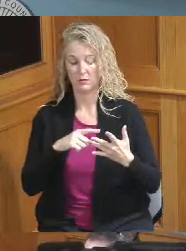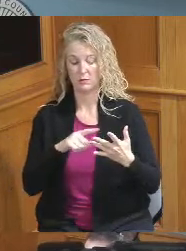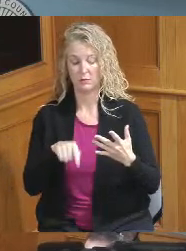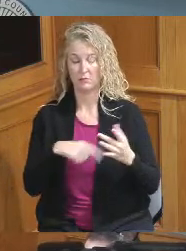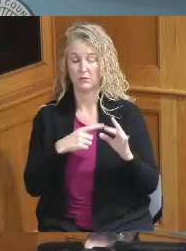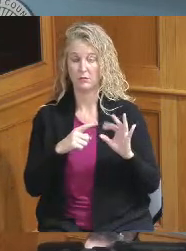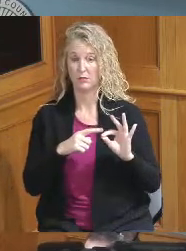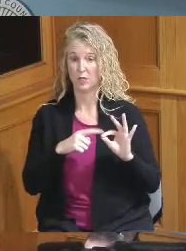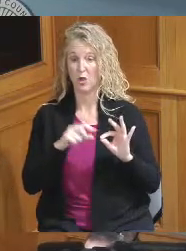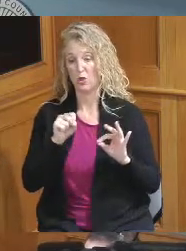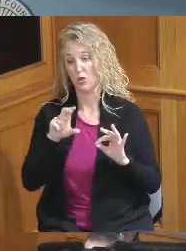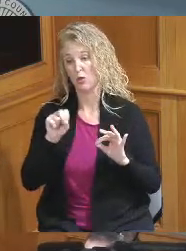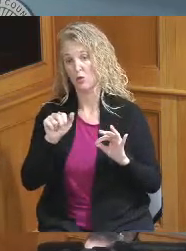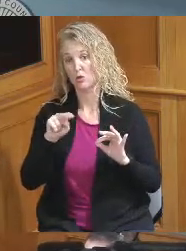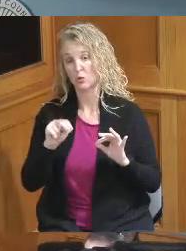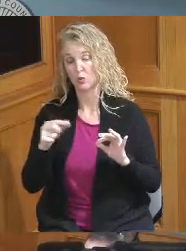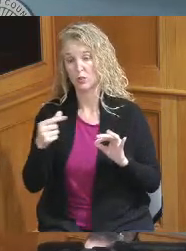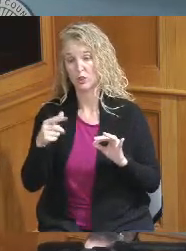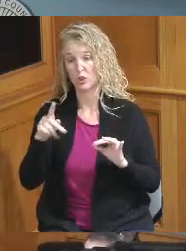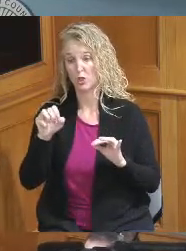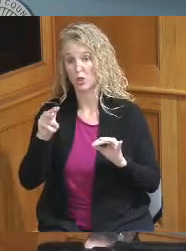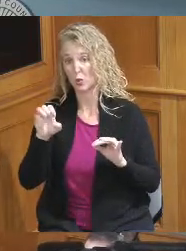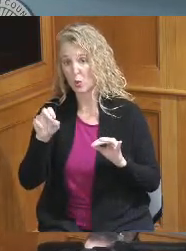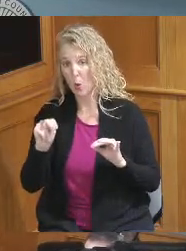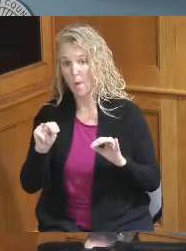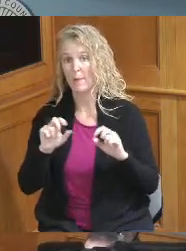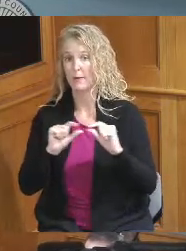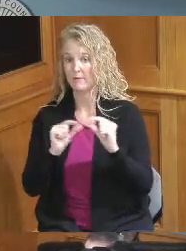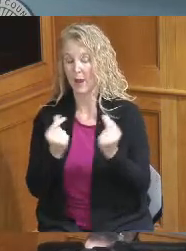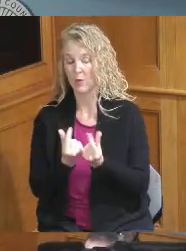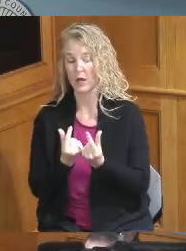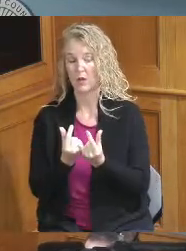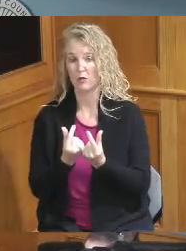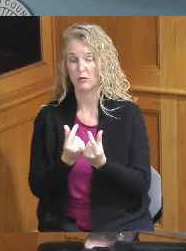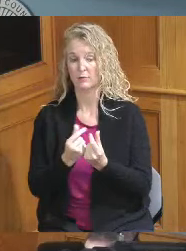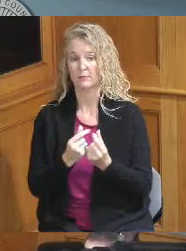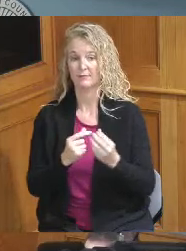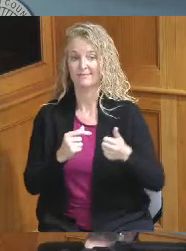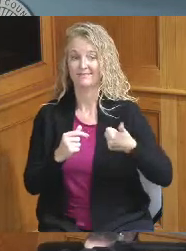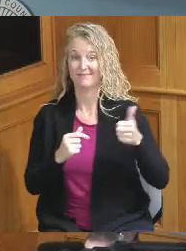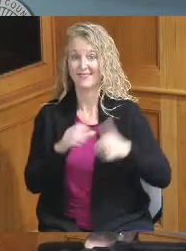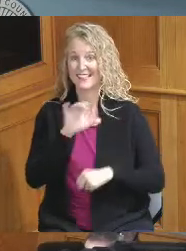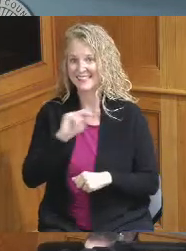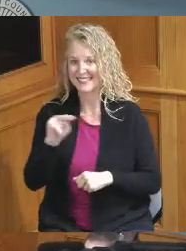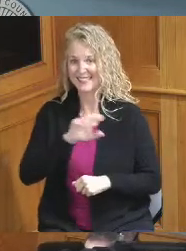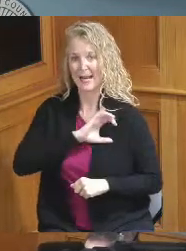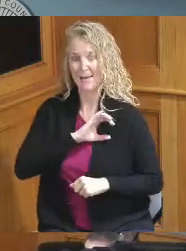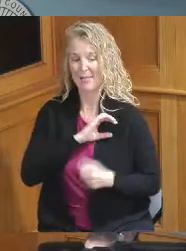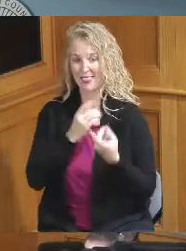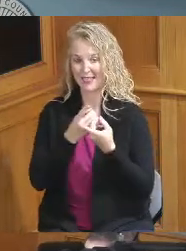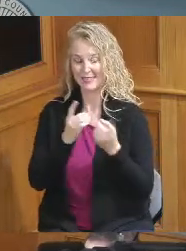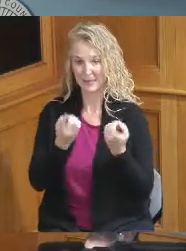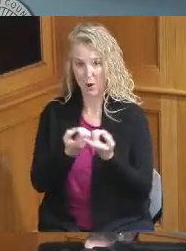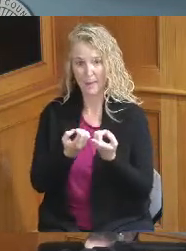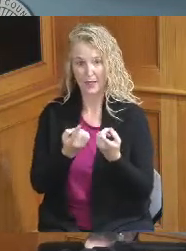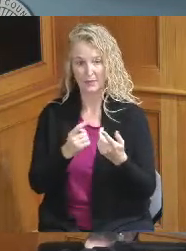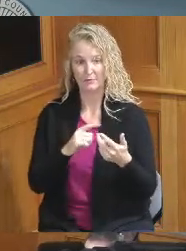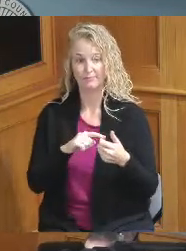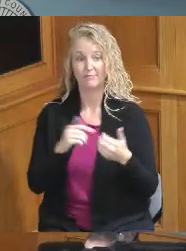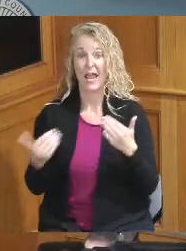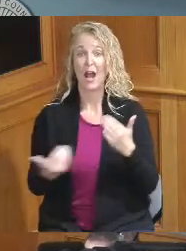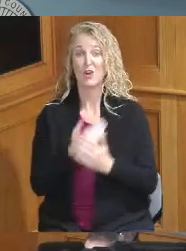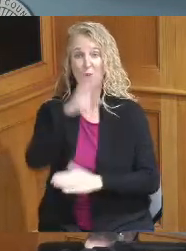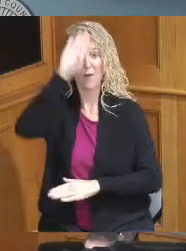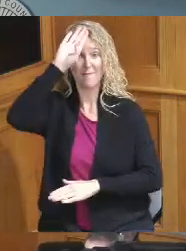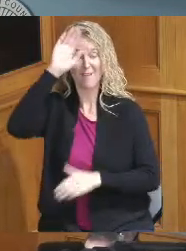Susan G. Komen Foundation representative, the Cincinnati Police Department representative. We have our new